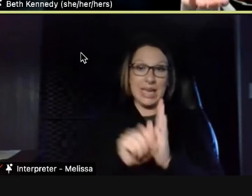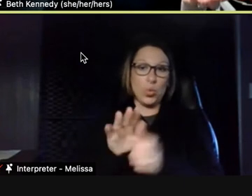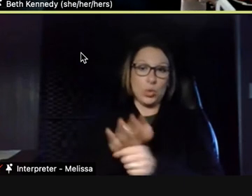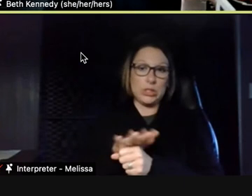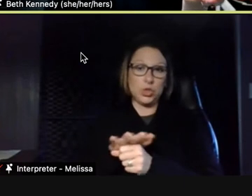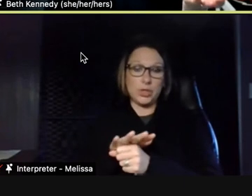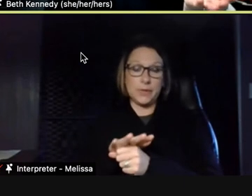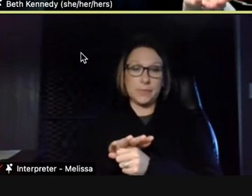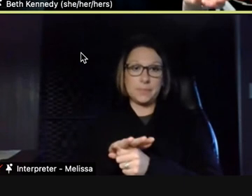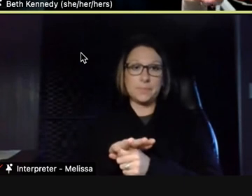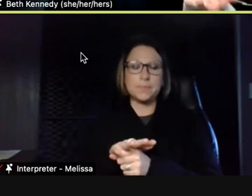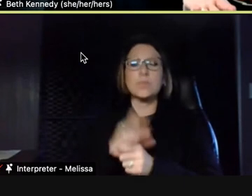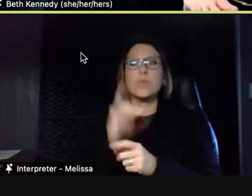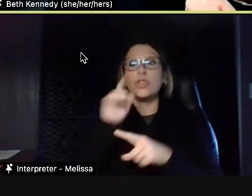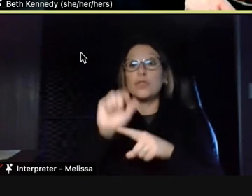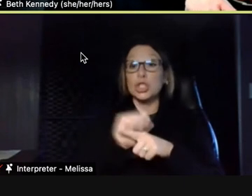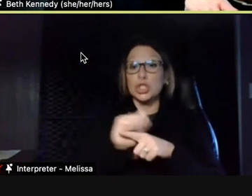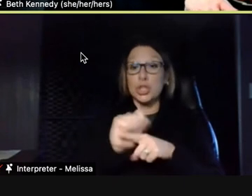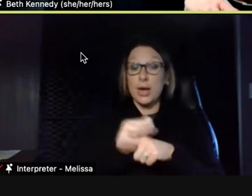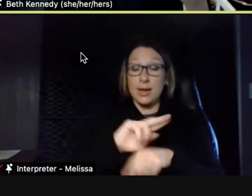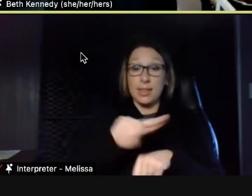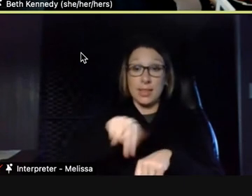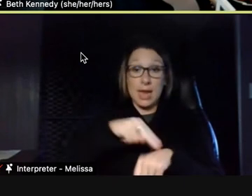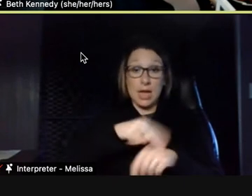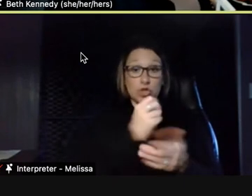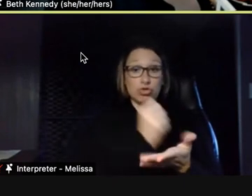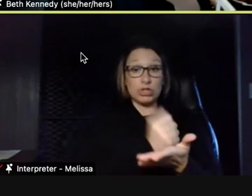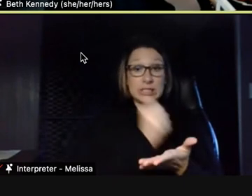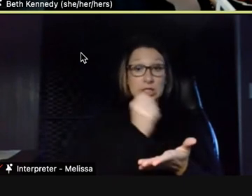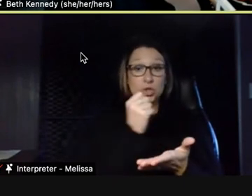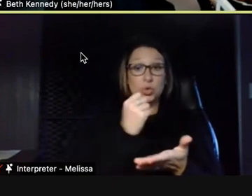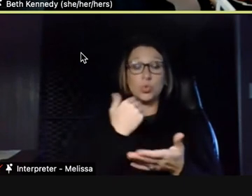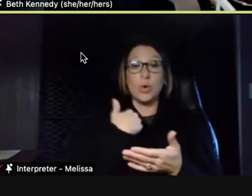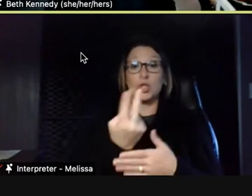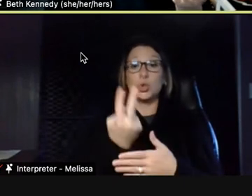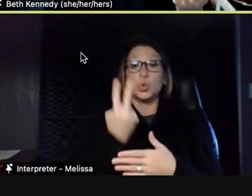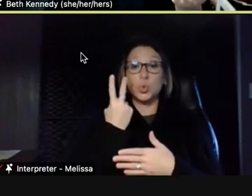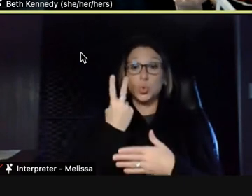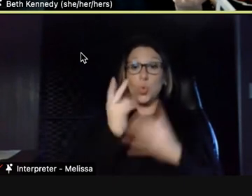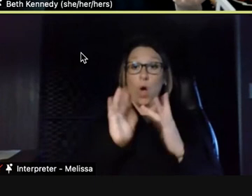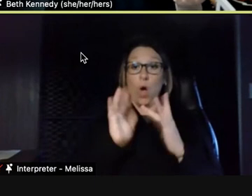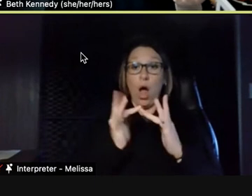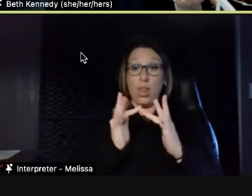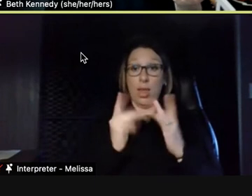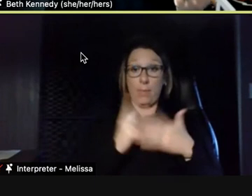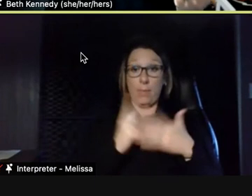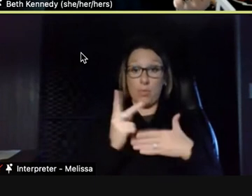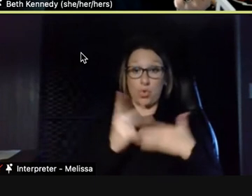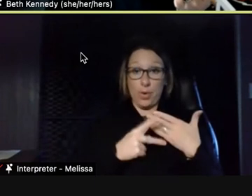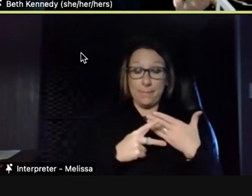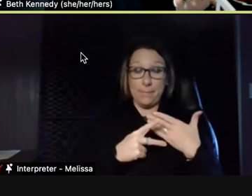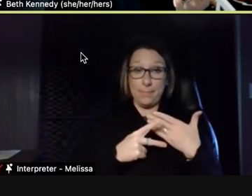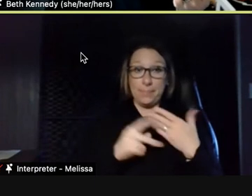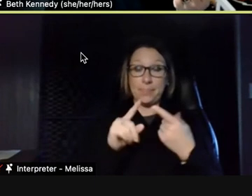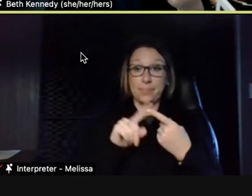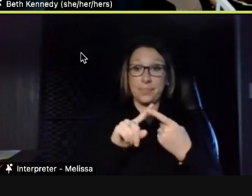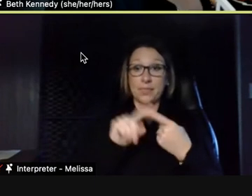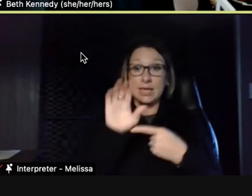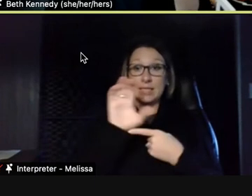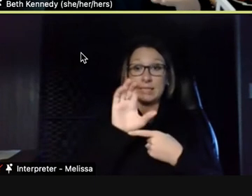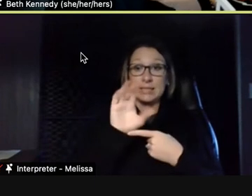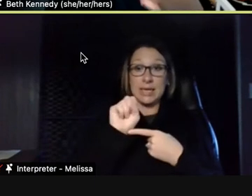for training, the national credential, right now in the United States, there are 2 online programs. One is through Central Michigan